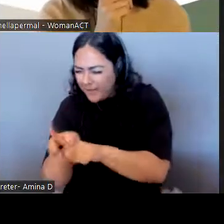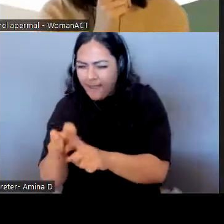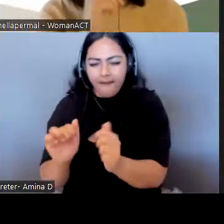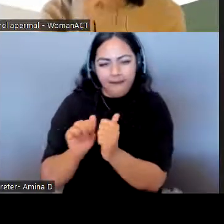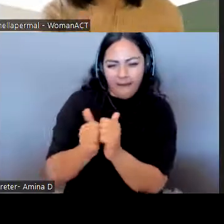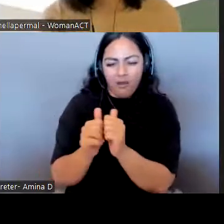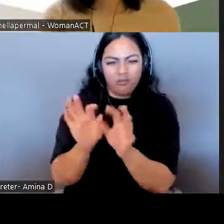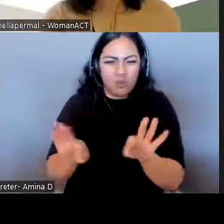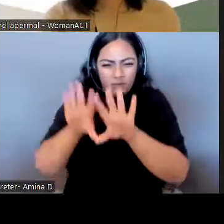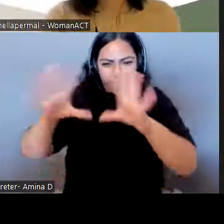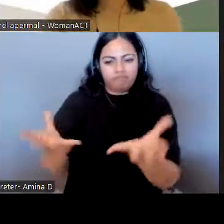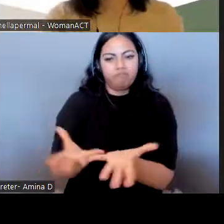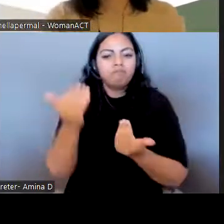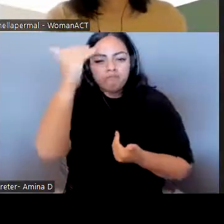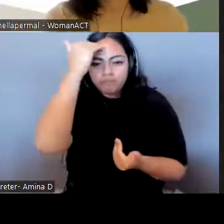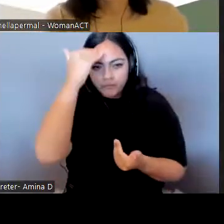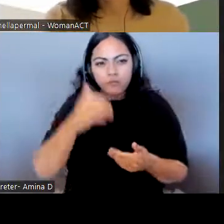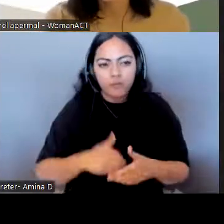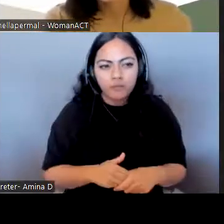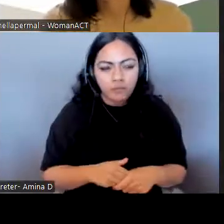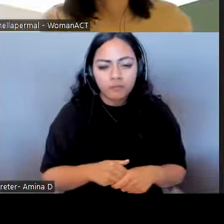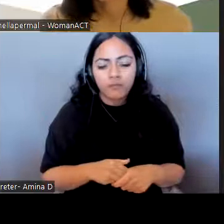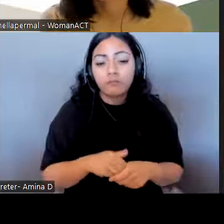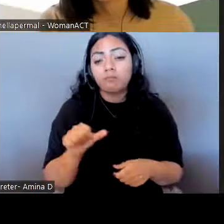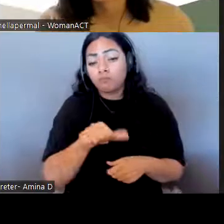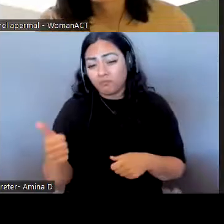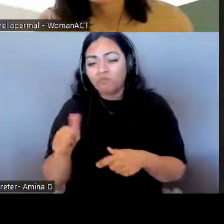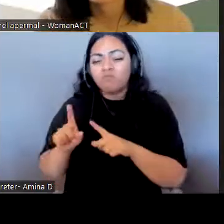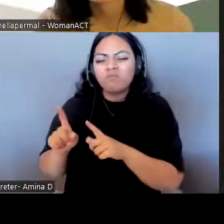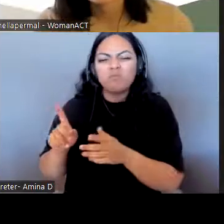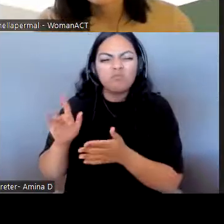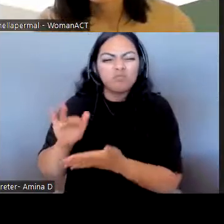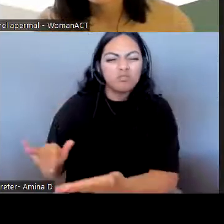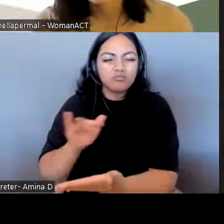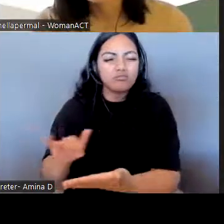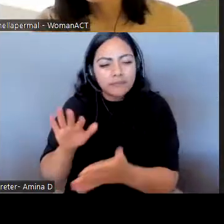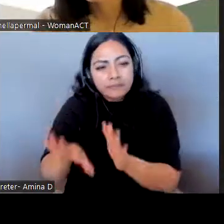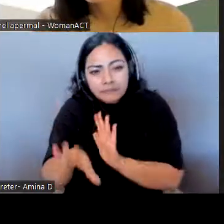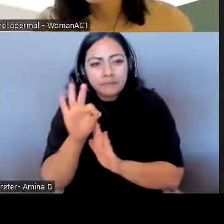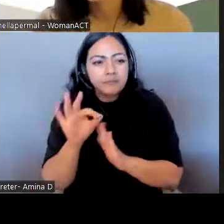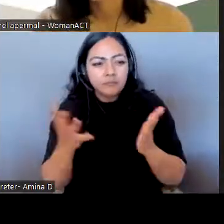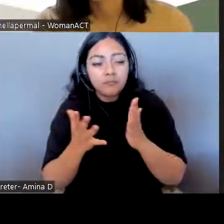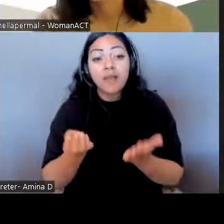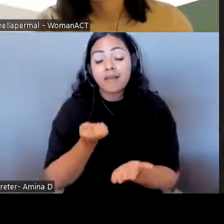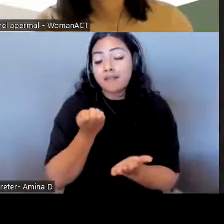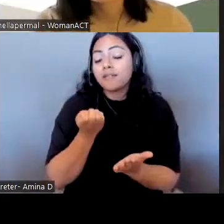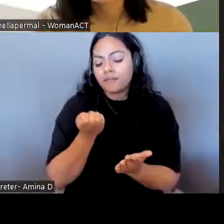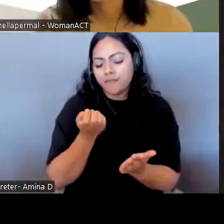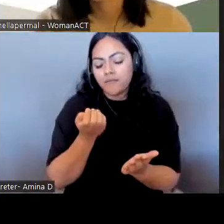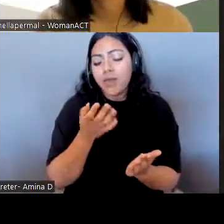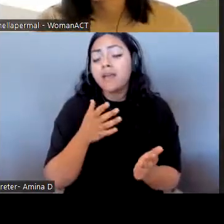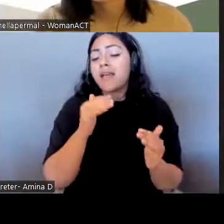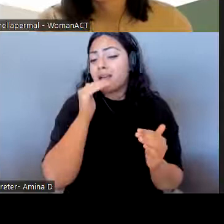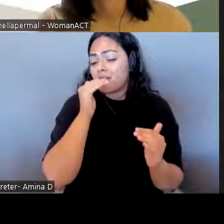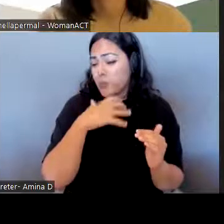Another factor we found from our research that was also mirrored in the literature review was that economic abuse against senior immigrant women could